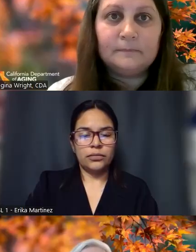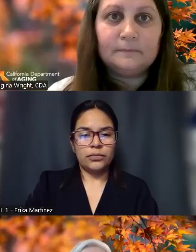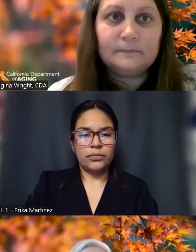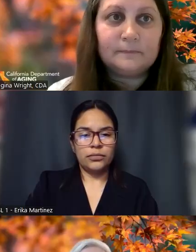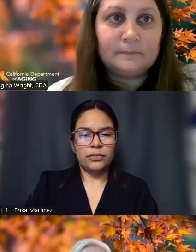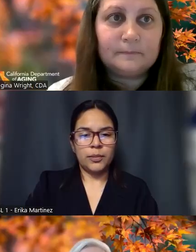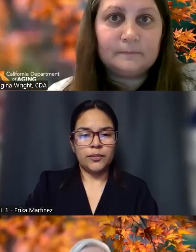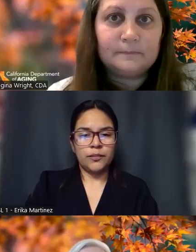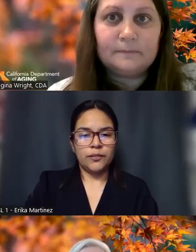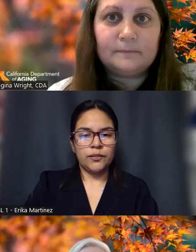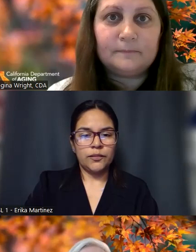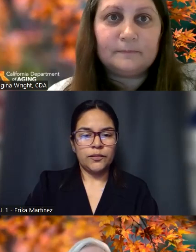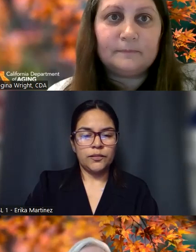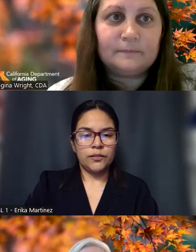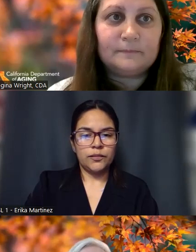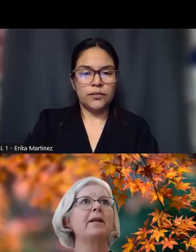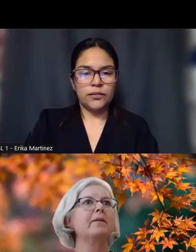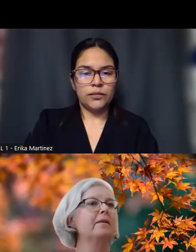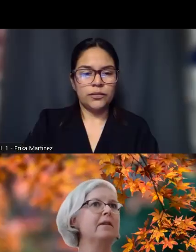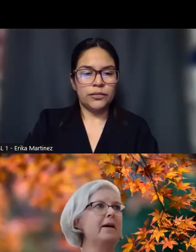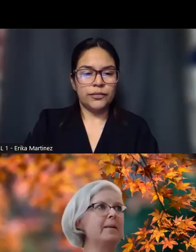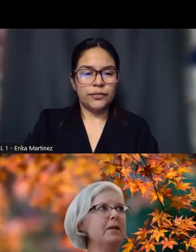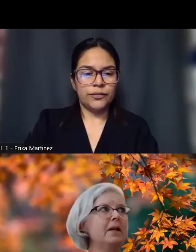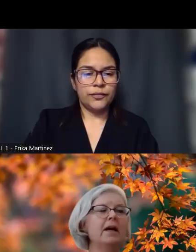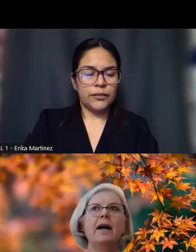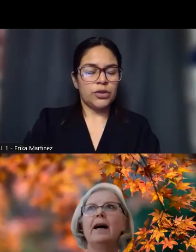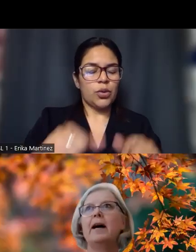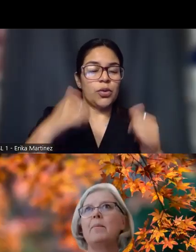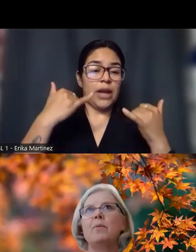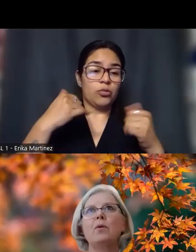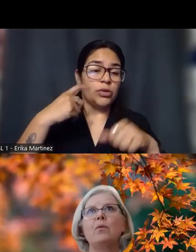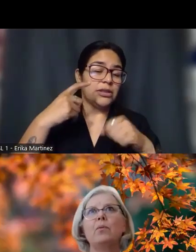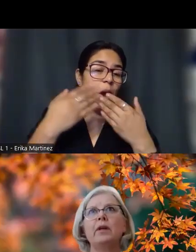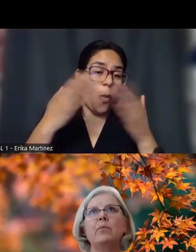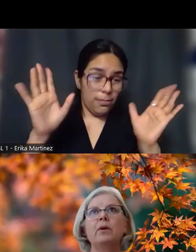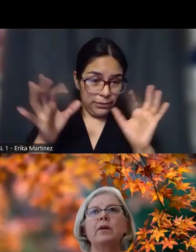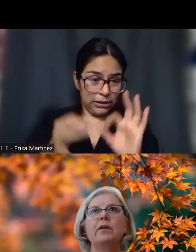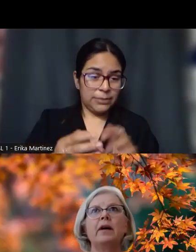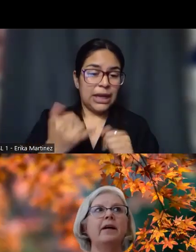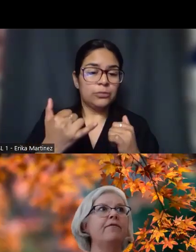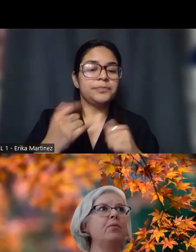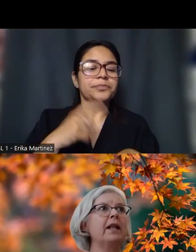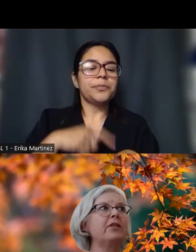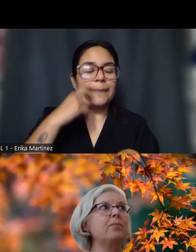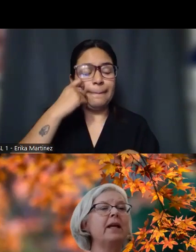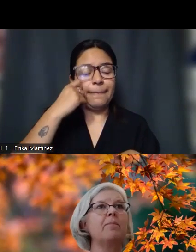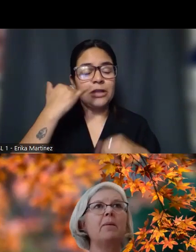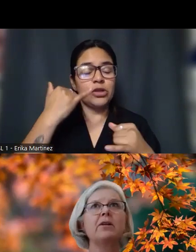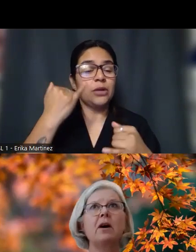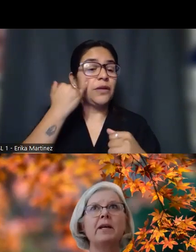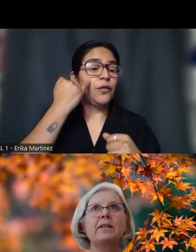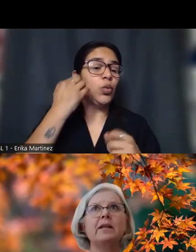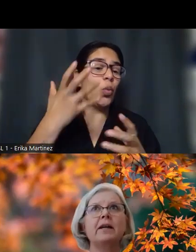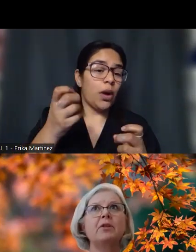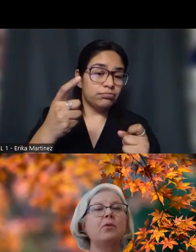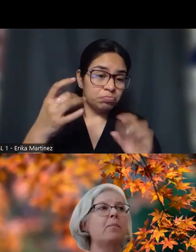So this is our public comment time. We would, if you would like to make a